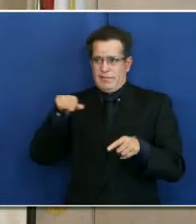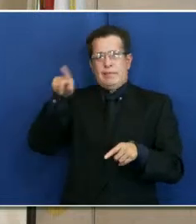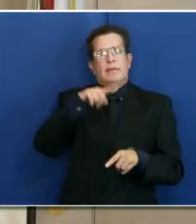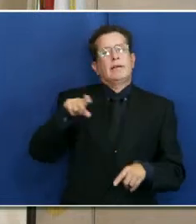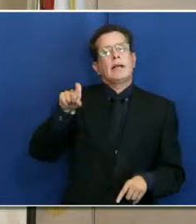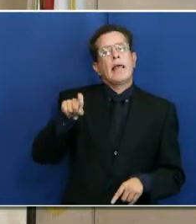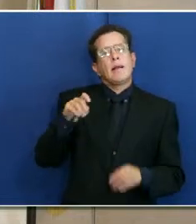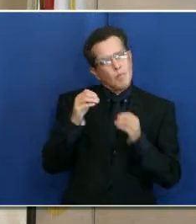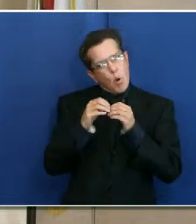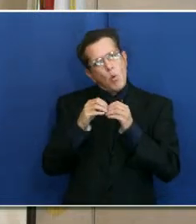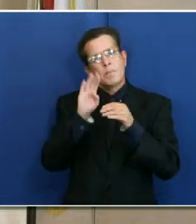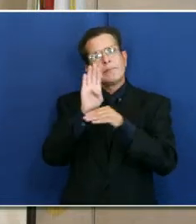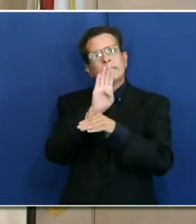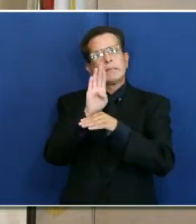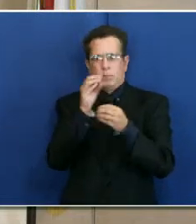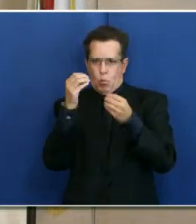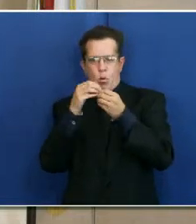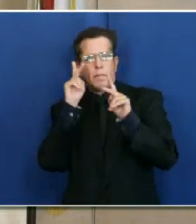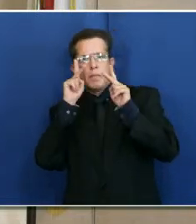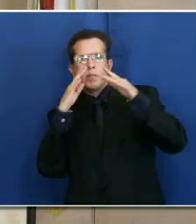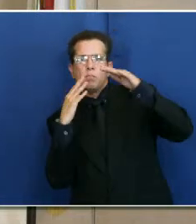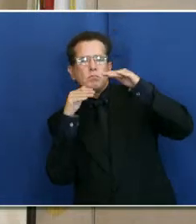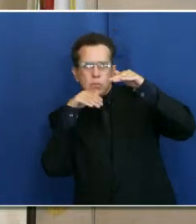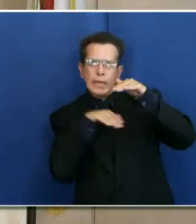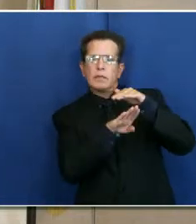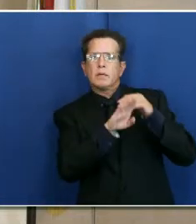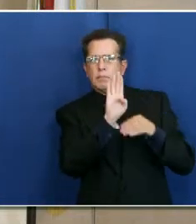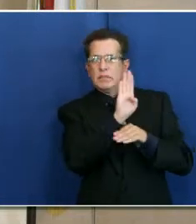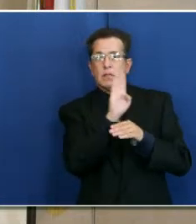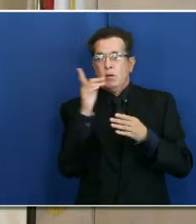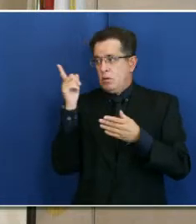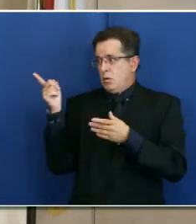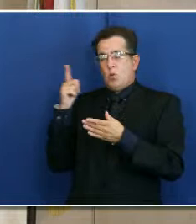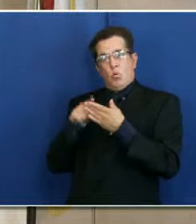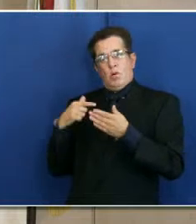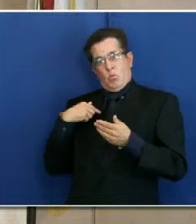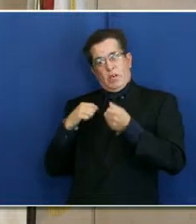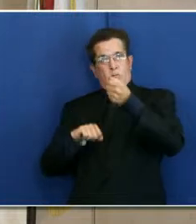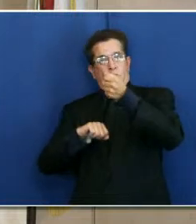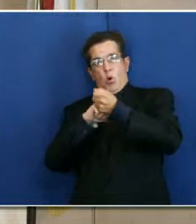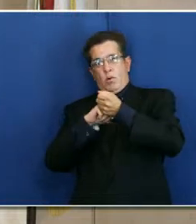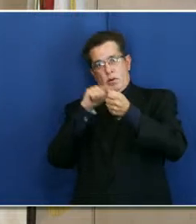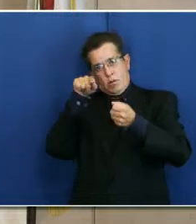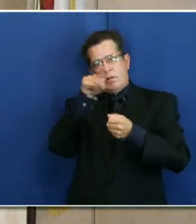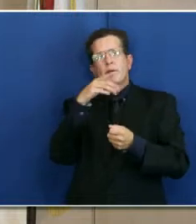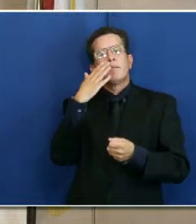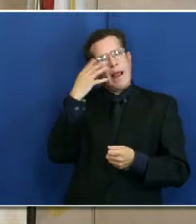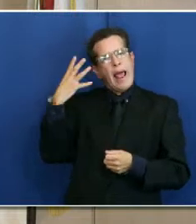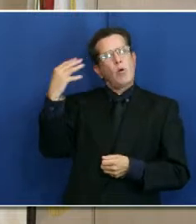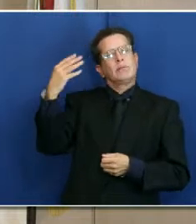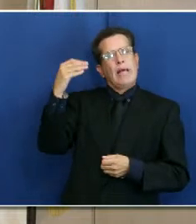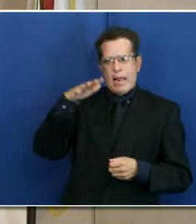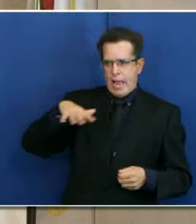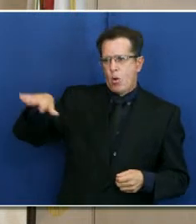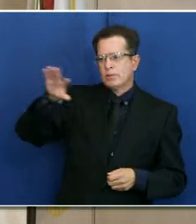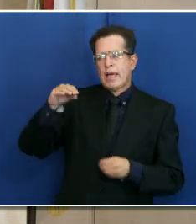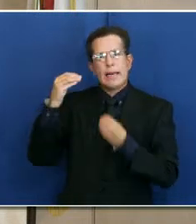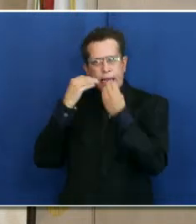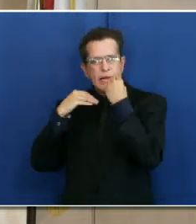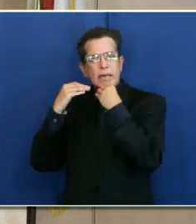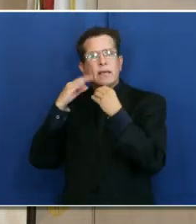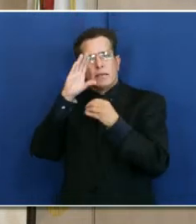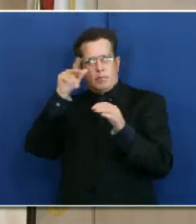that? Well, what we are encouraging businesses to do is to continue to do outdoor dining, to do